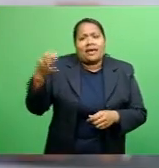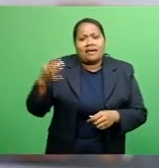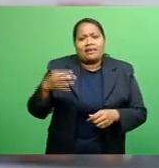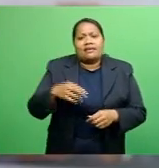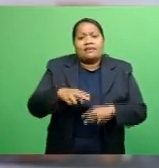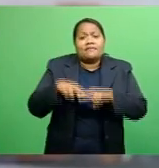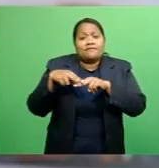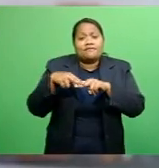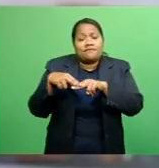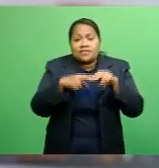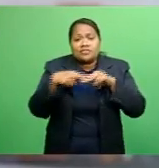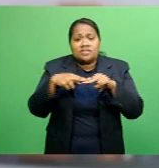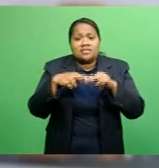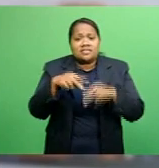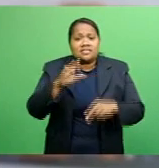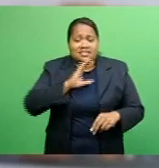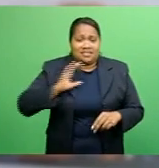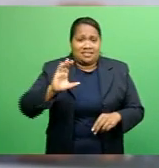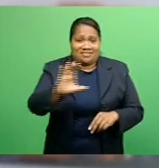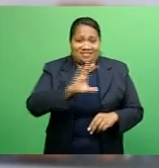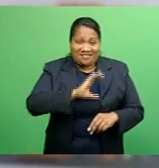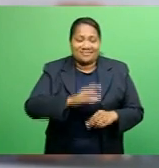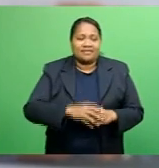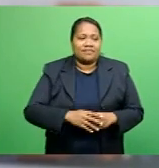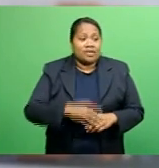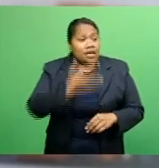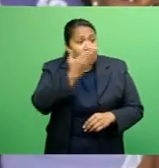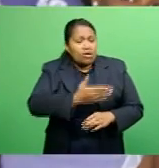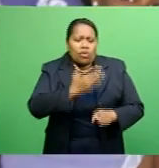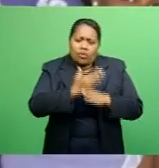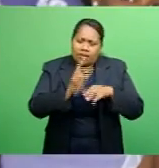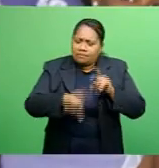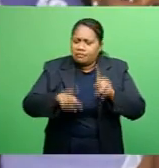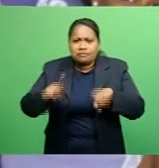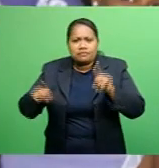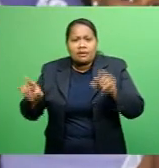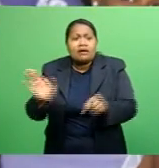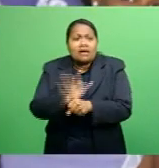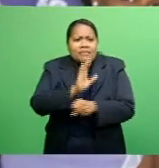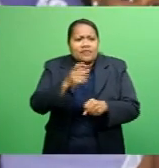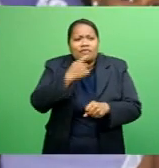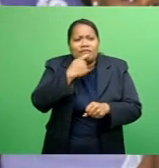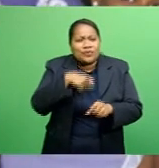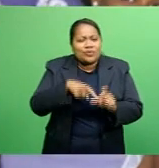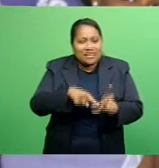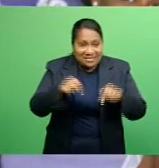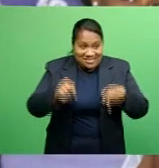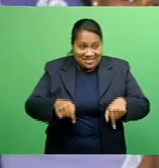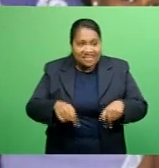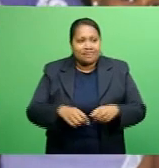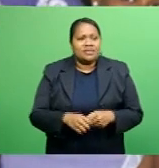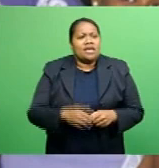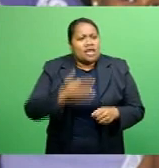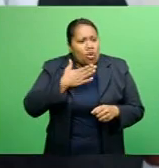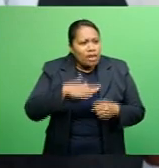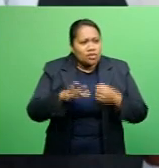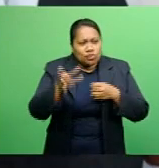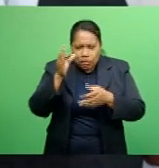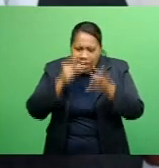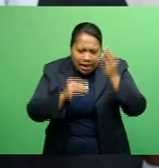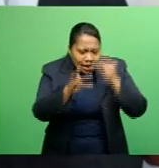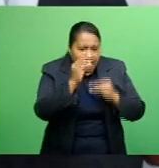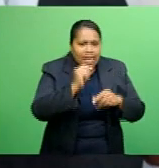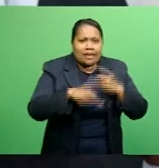got it. Kumar worked in various companies during his first few years here, as he wanted to learn about